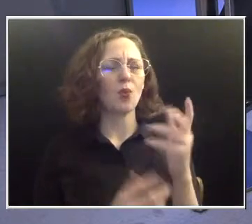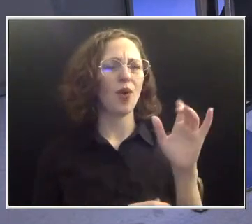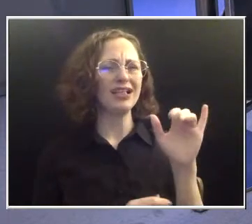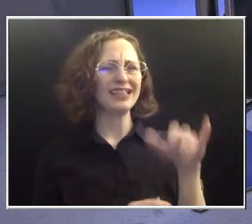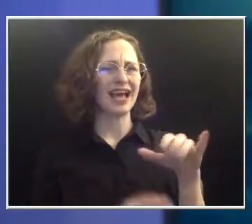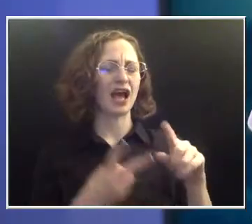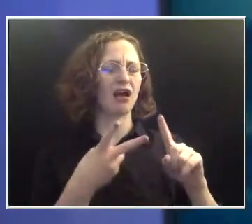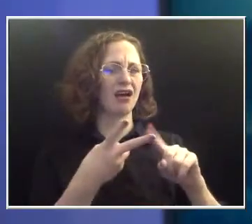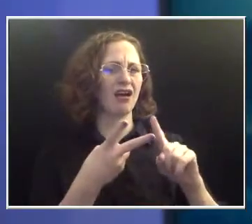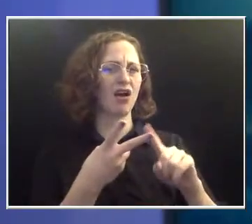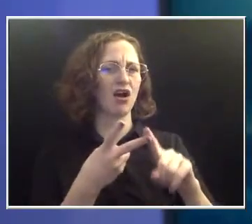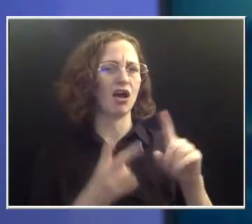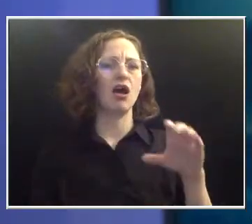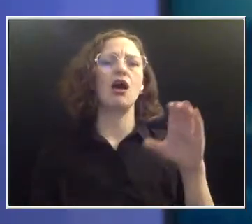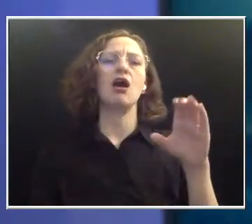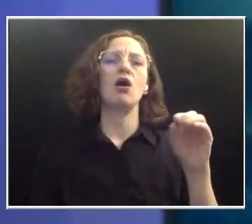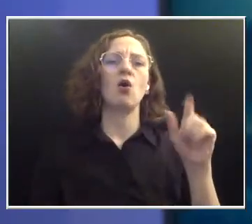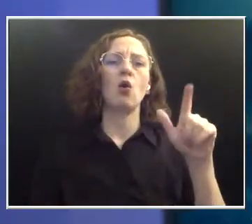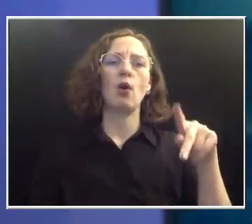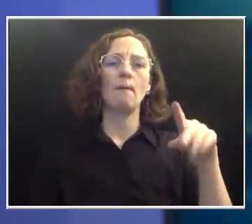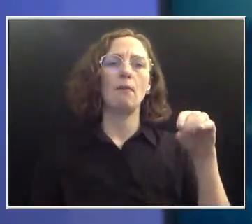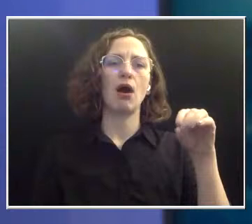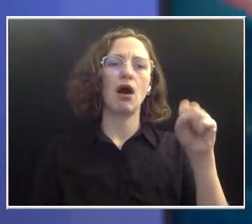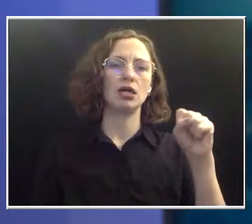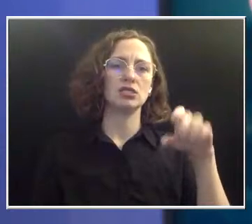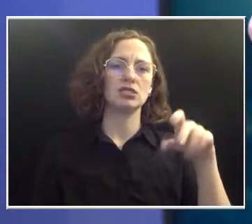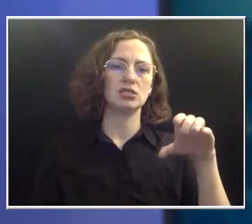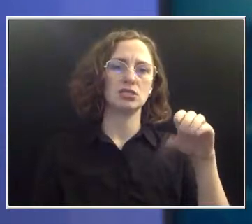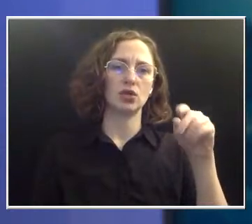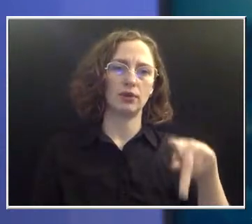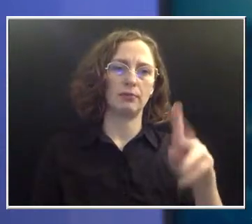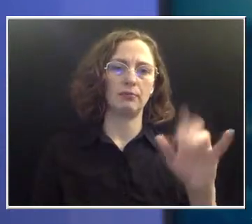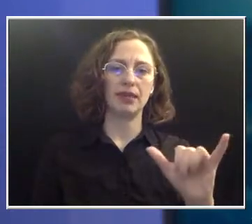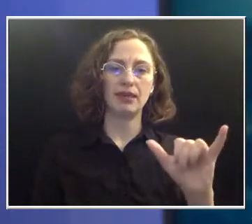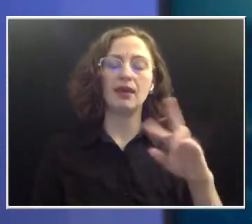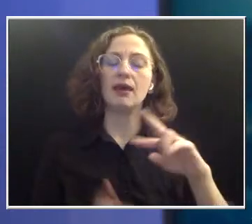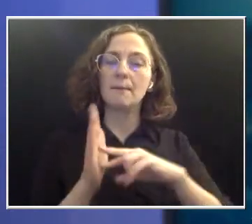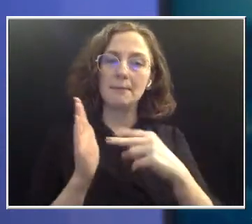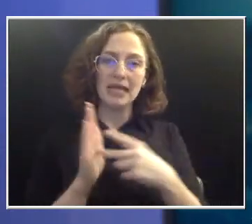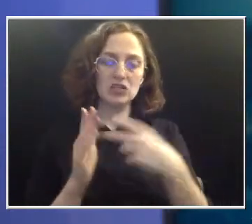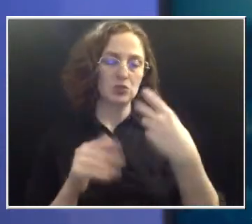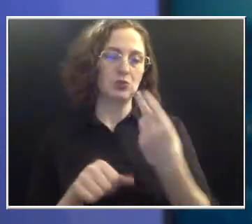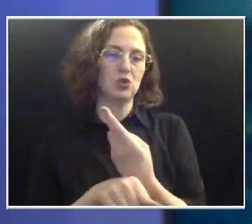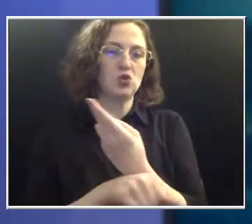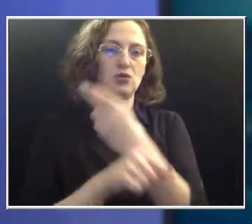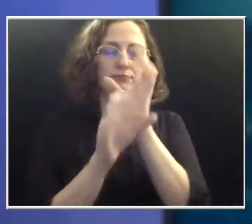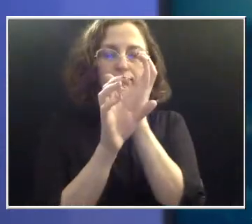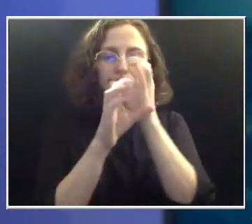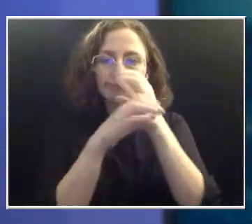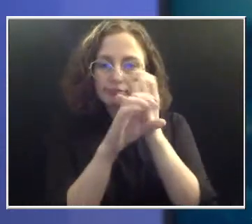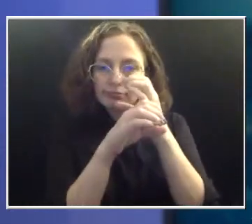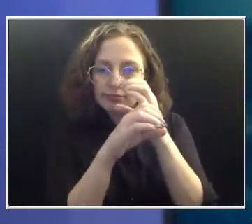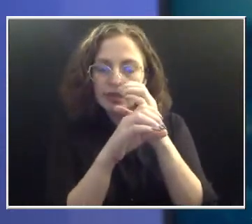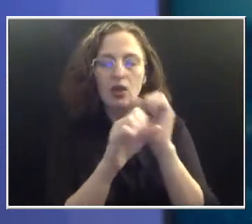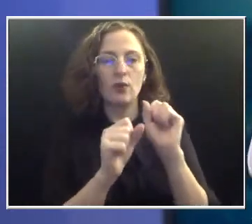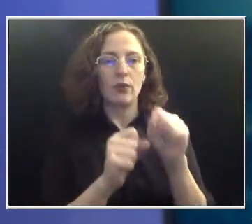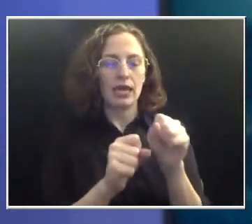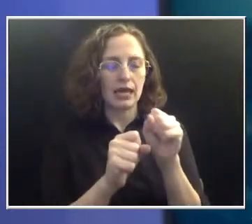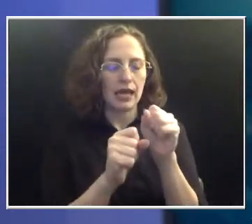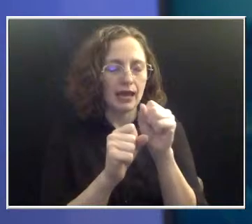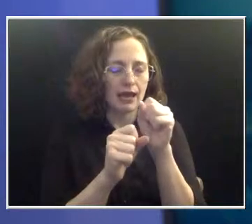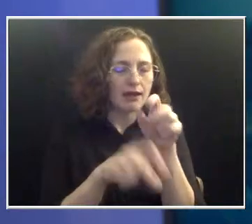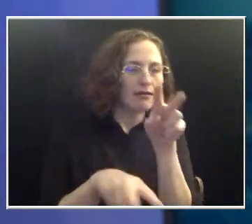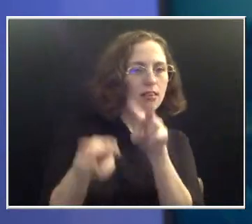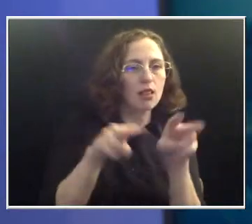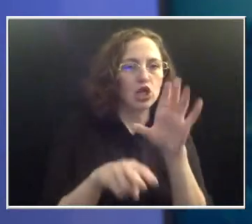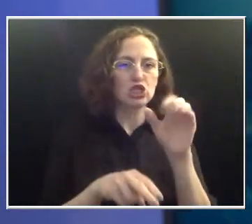a colposcopy is where you use a microscope to take a closer look at the cervix so you can take directed biopsies. So sometimes what